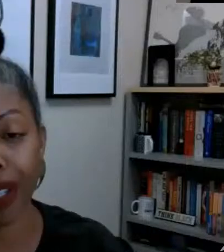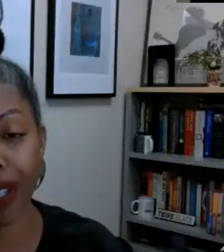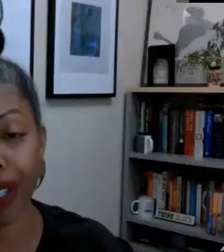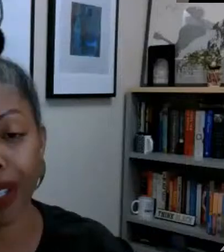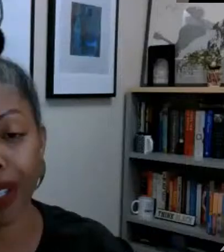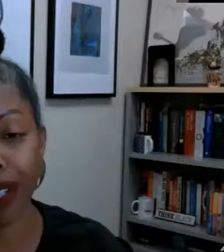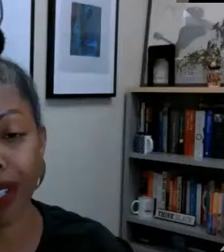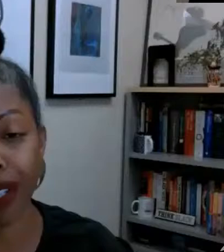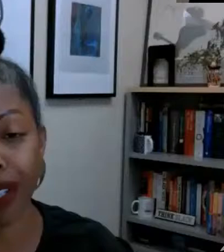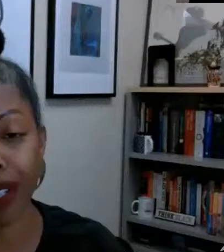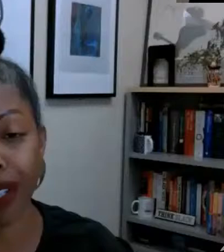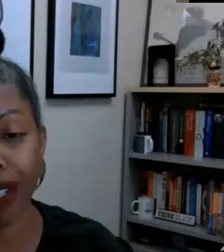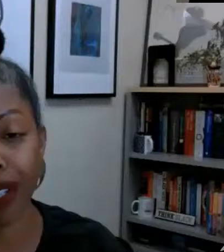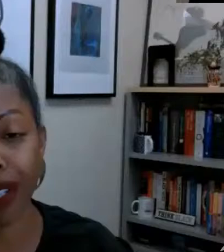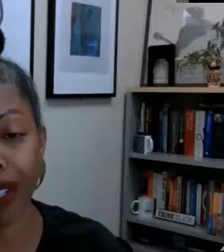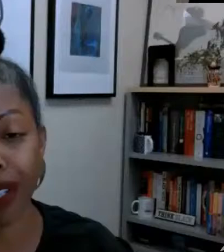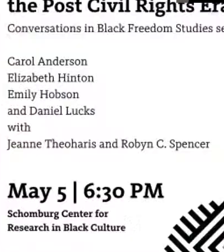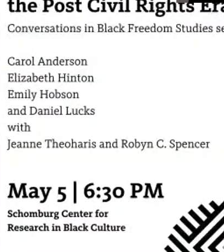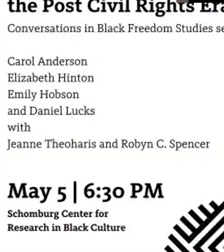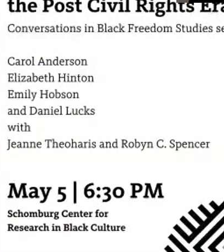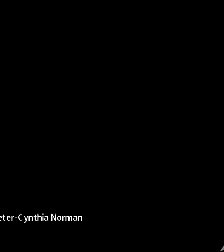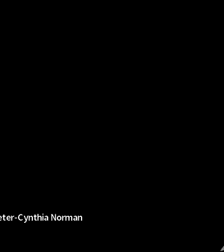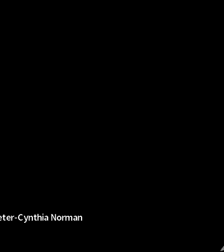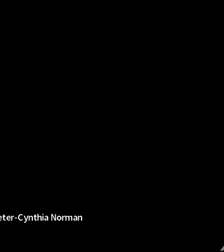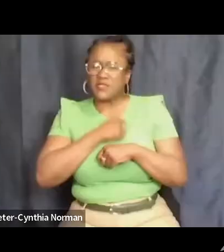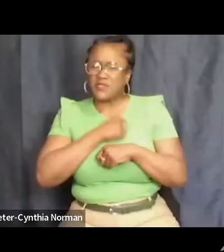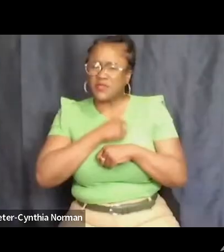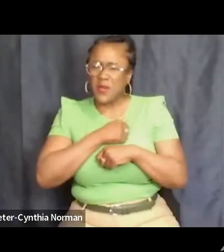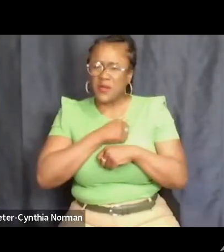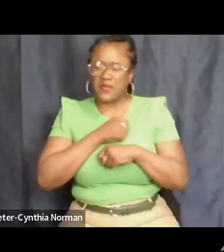Good evening. We're really sorry